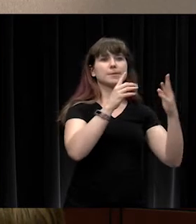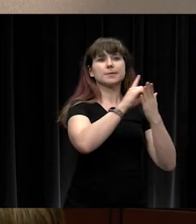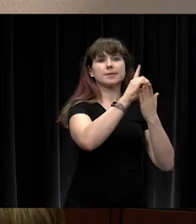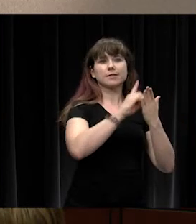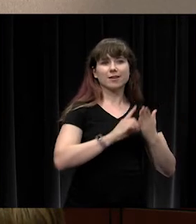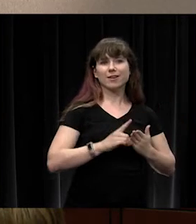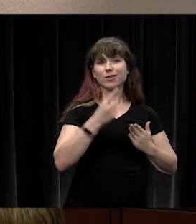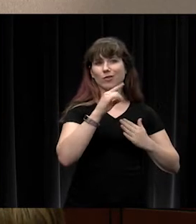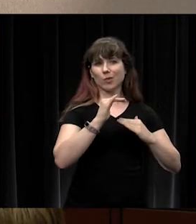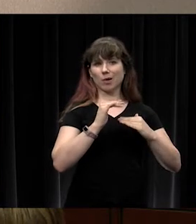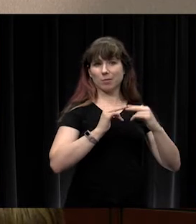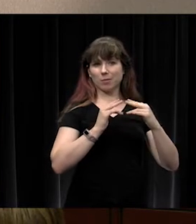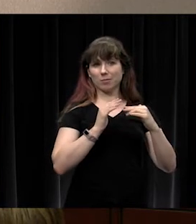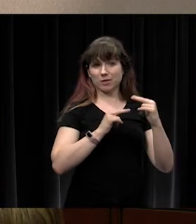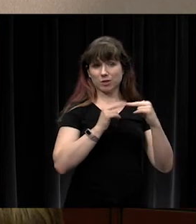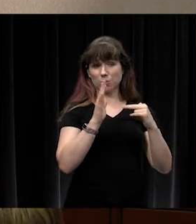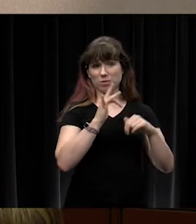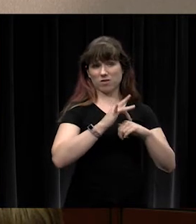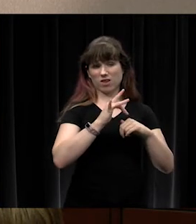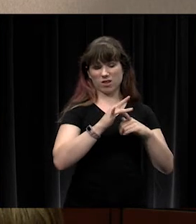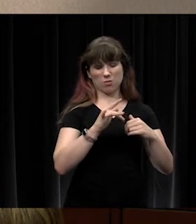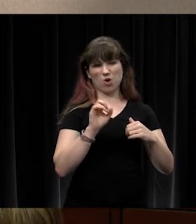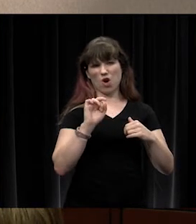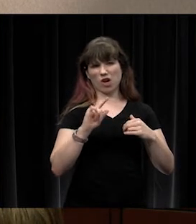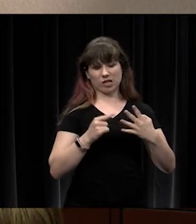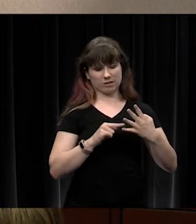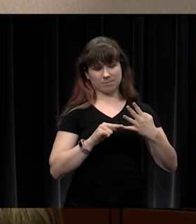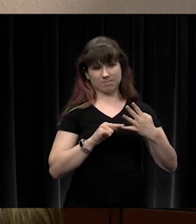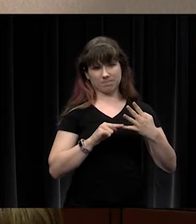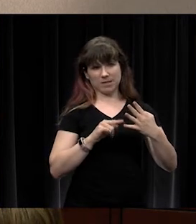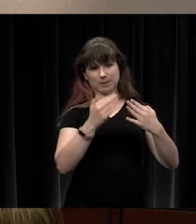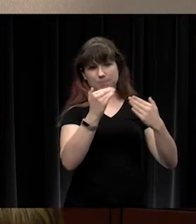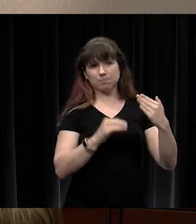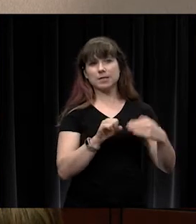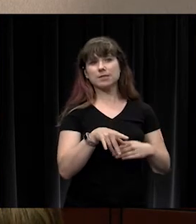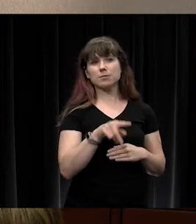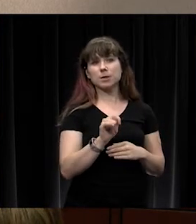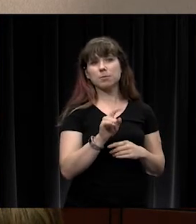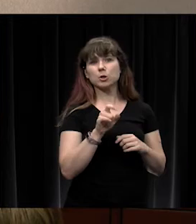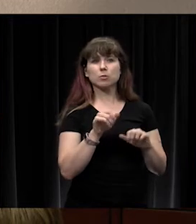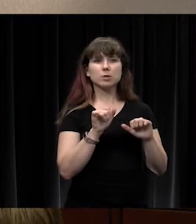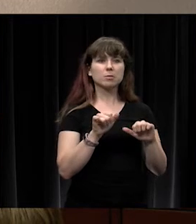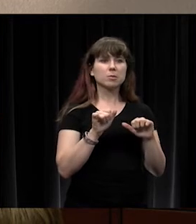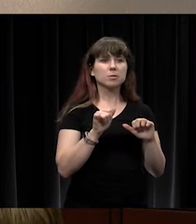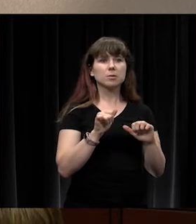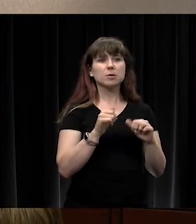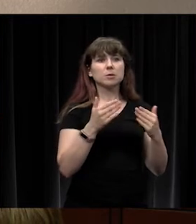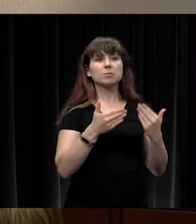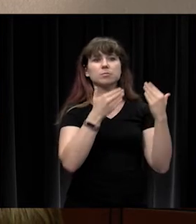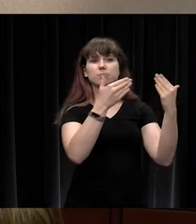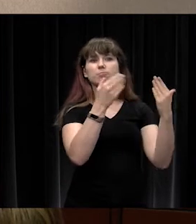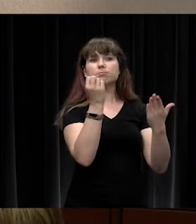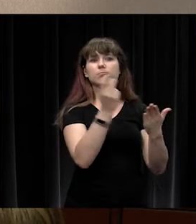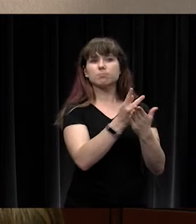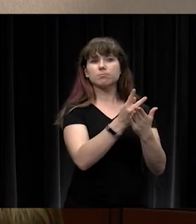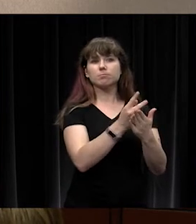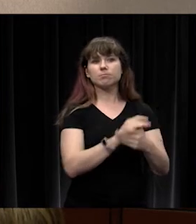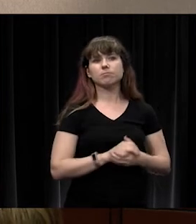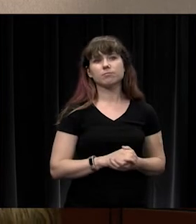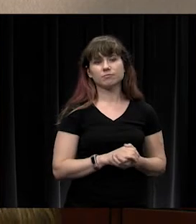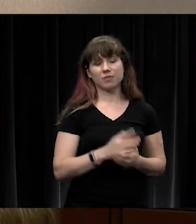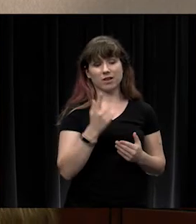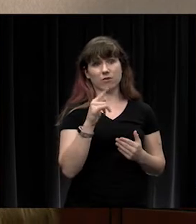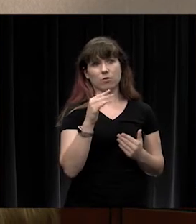will be available in late August. We'll go out to bid in September and should have the building bids for the October and November board